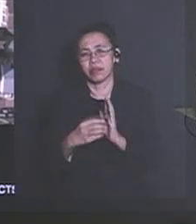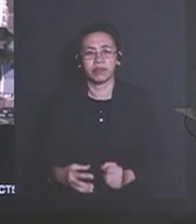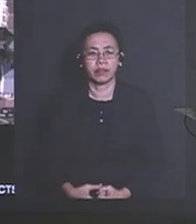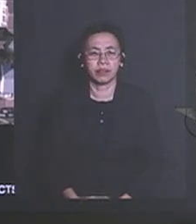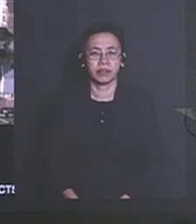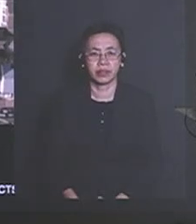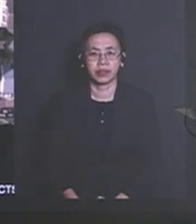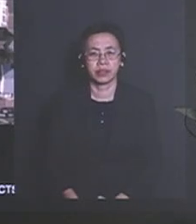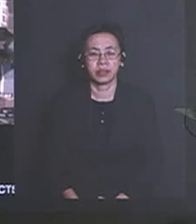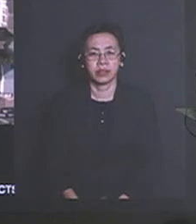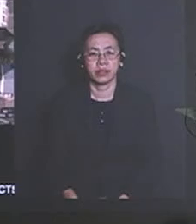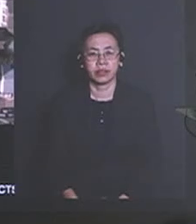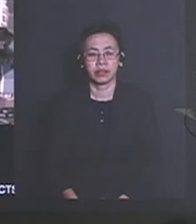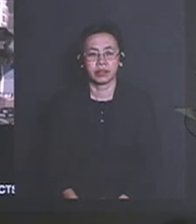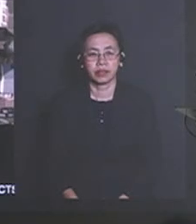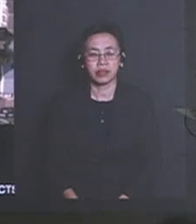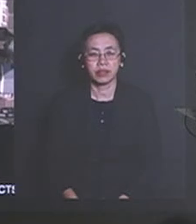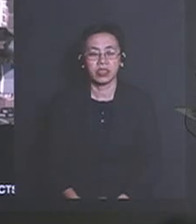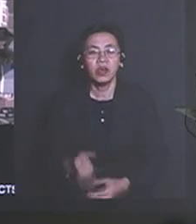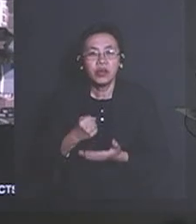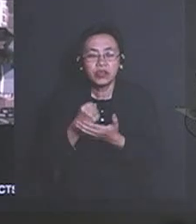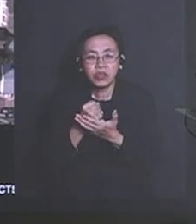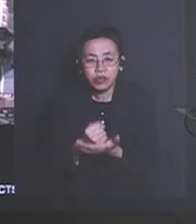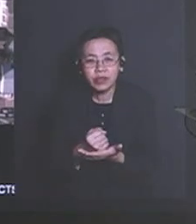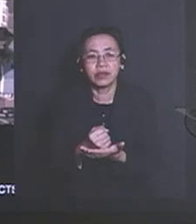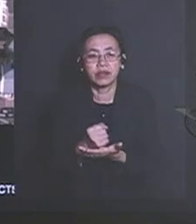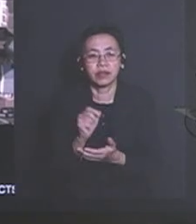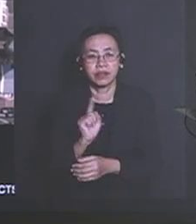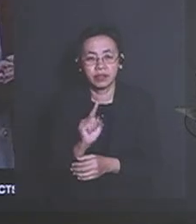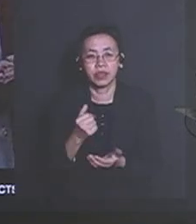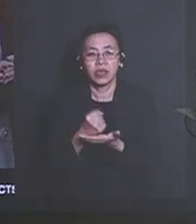decide whether they want to participate in this program or not.